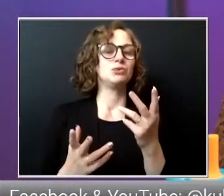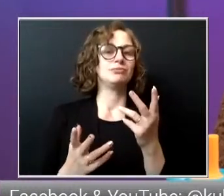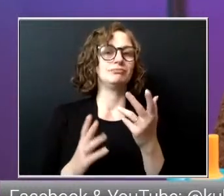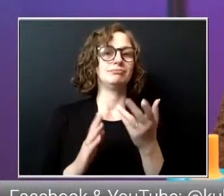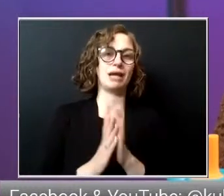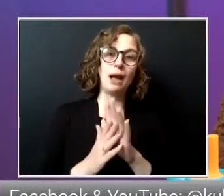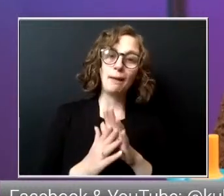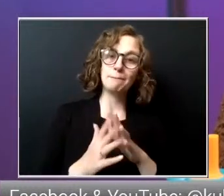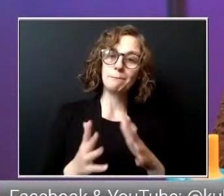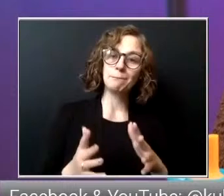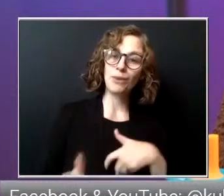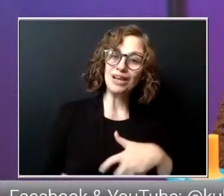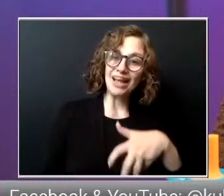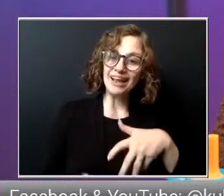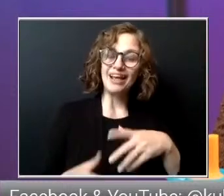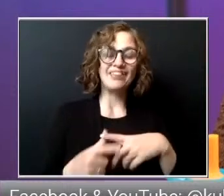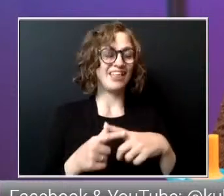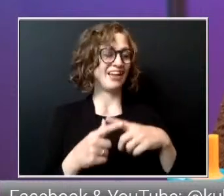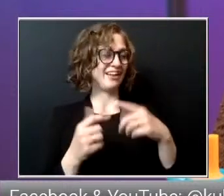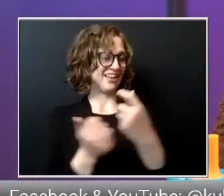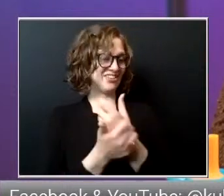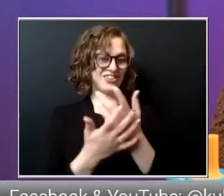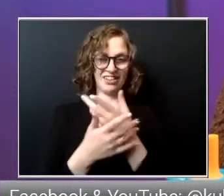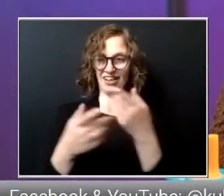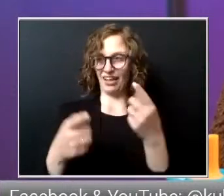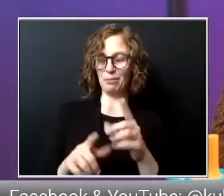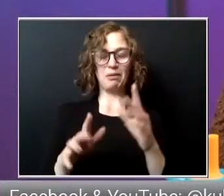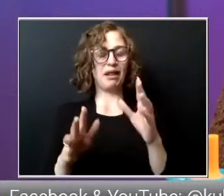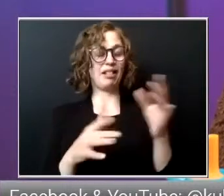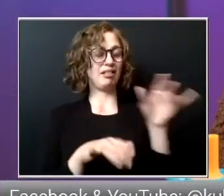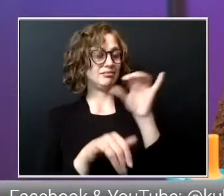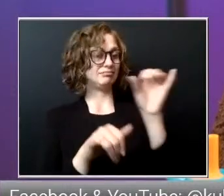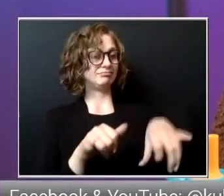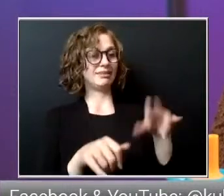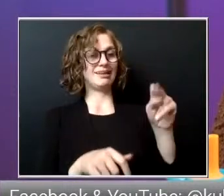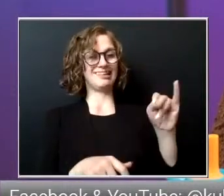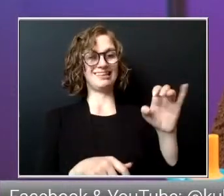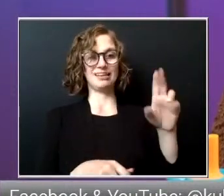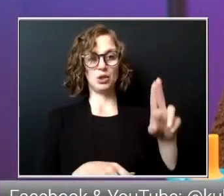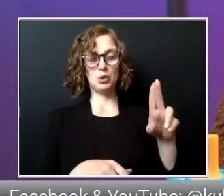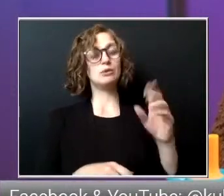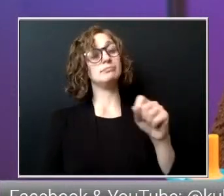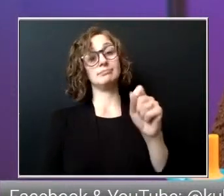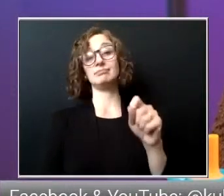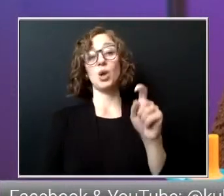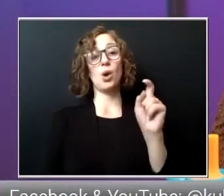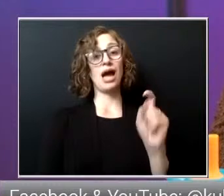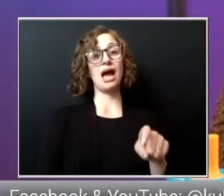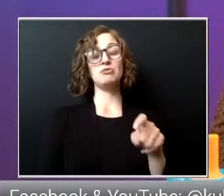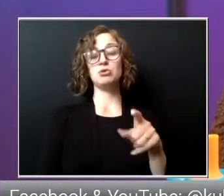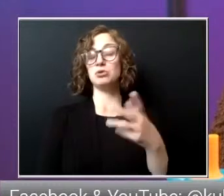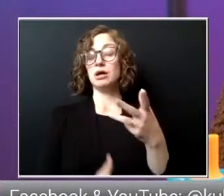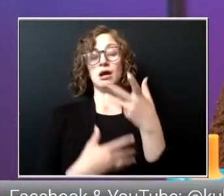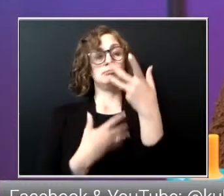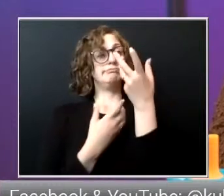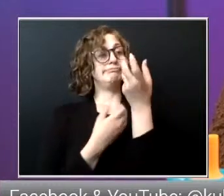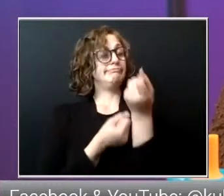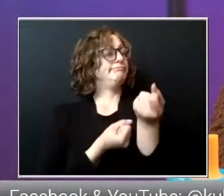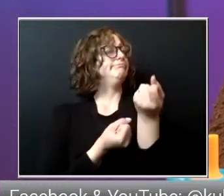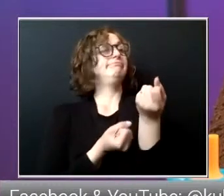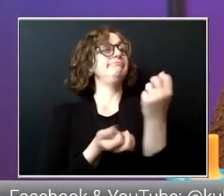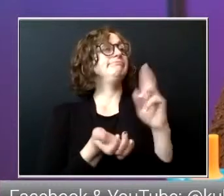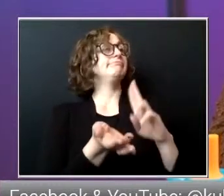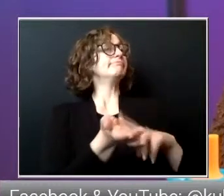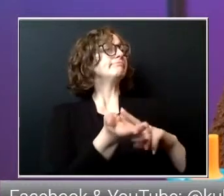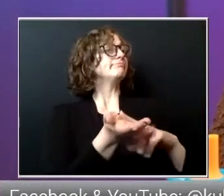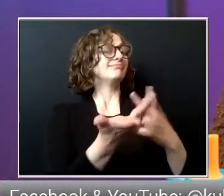all happening, and then us being in the NICU. You do kind of have to just put your trust. I mean, you don't really have another option,